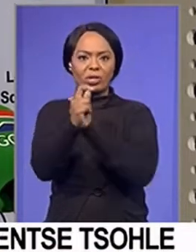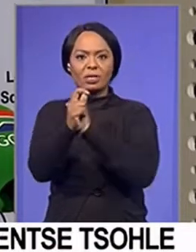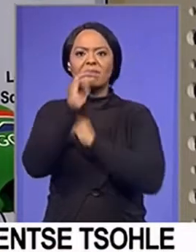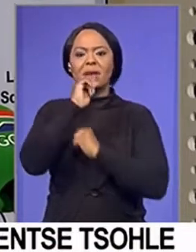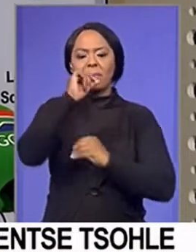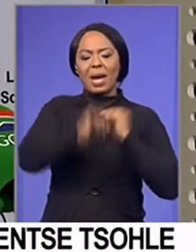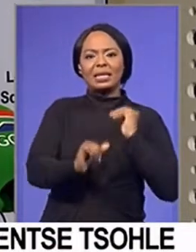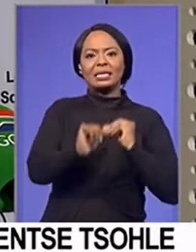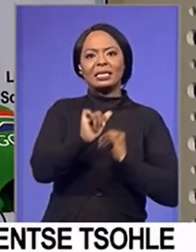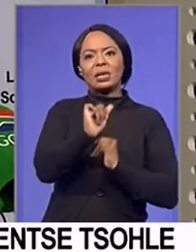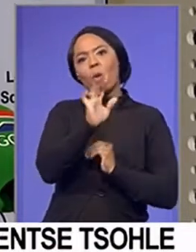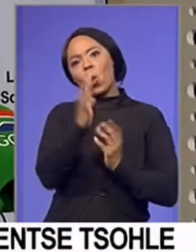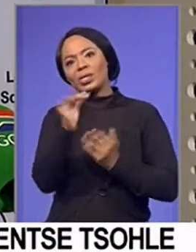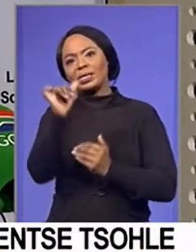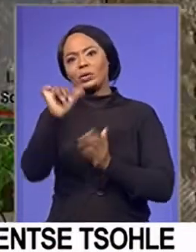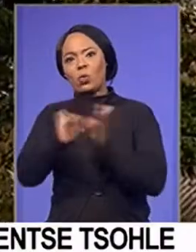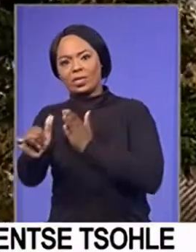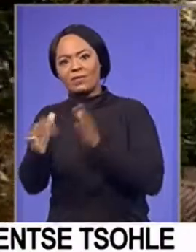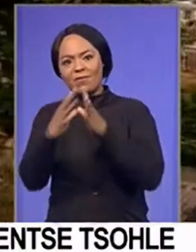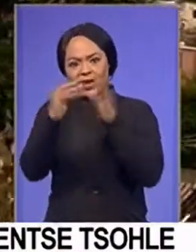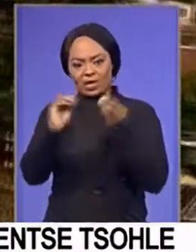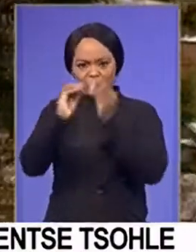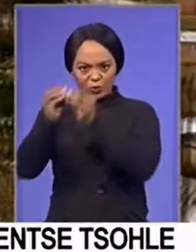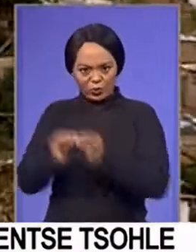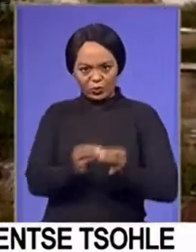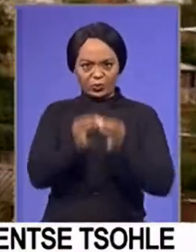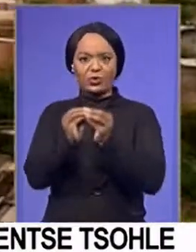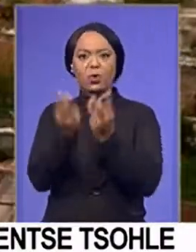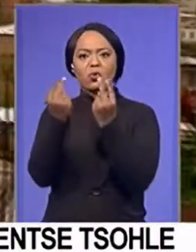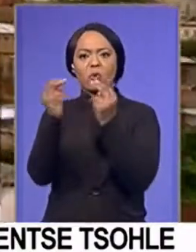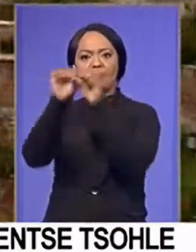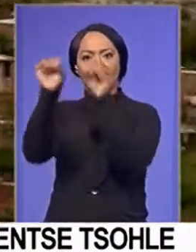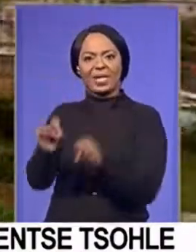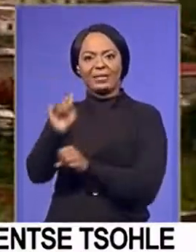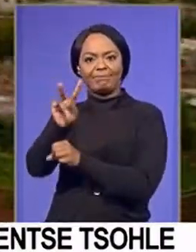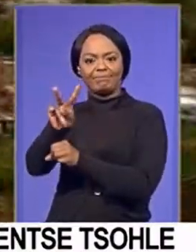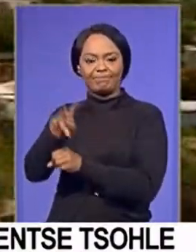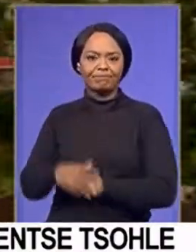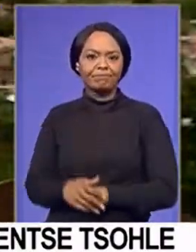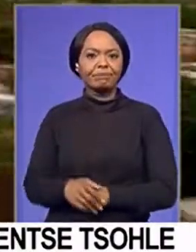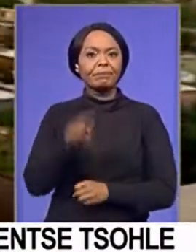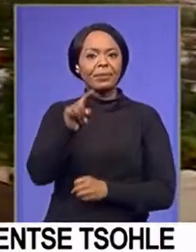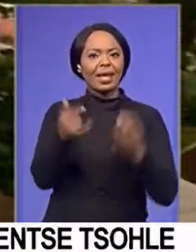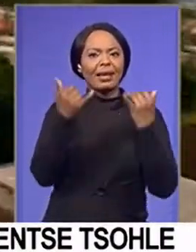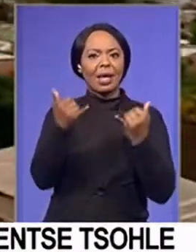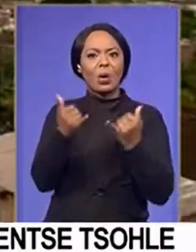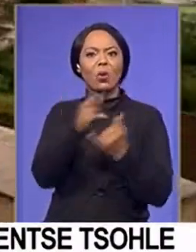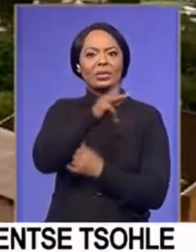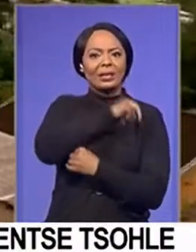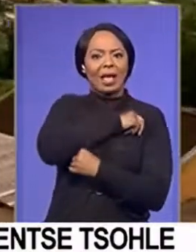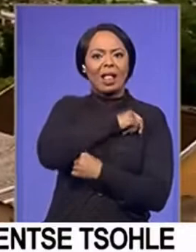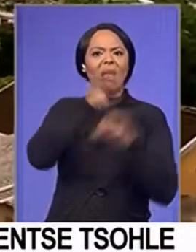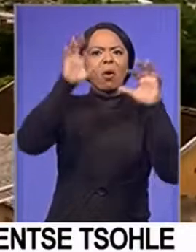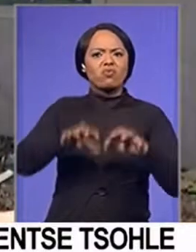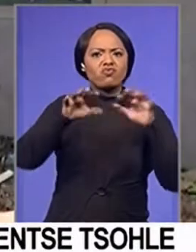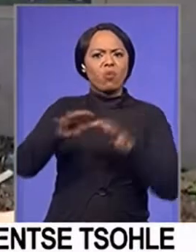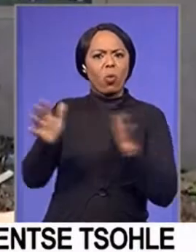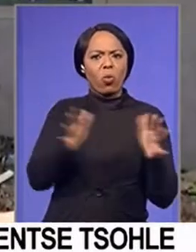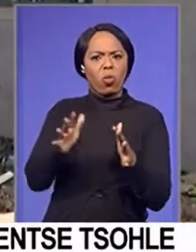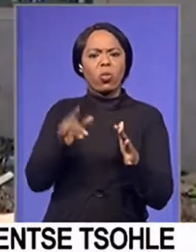weeks to complete the migration. Letona le re dikgohola tsa moraorao tse bileng KwaZulu-Natal le Eastern Cape di